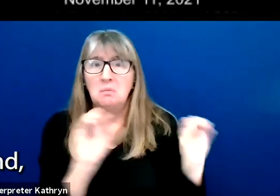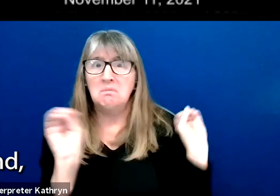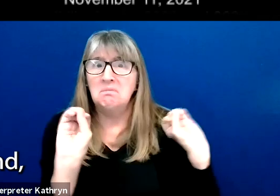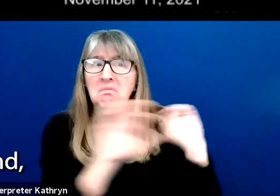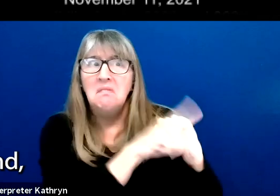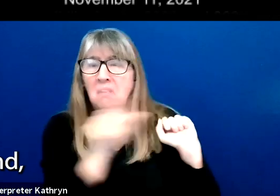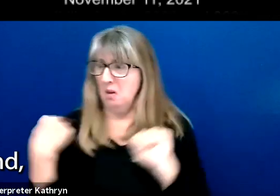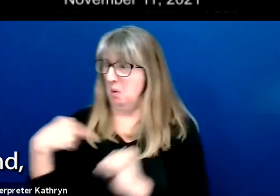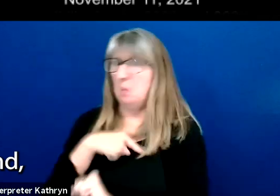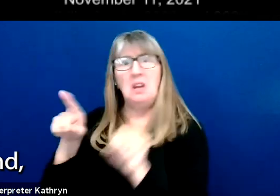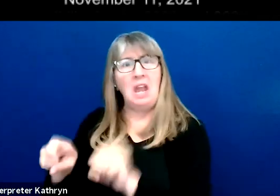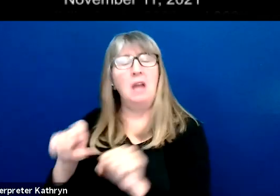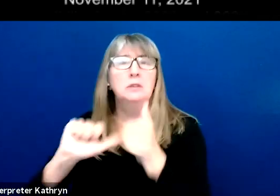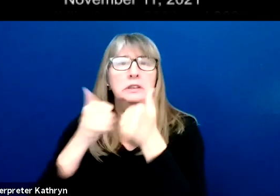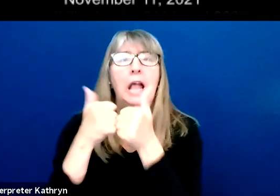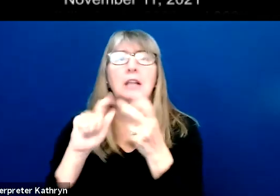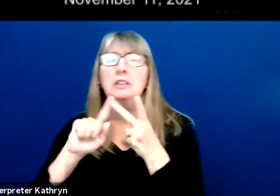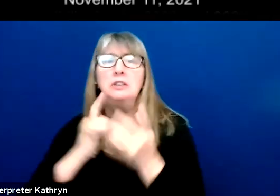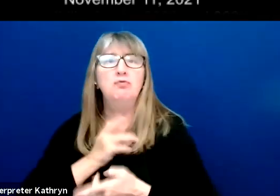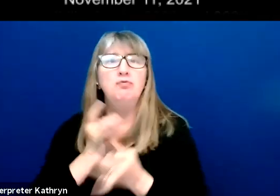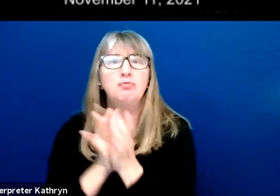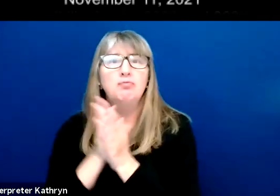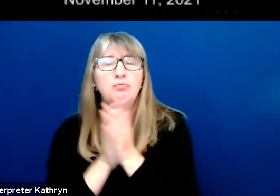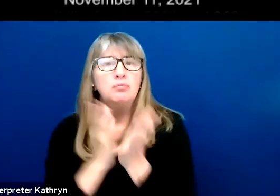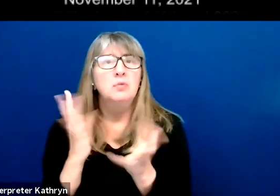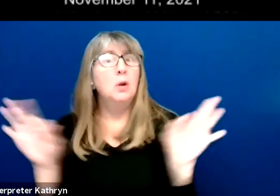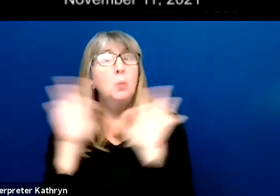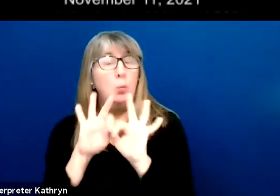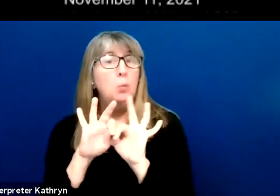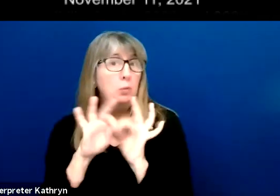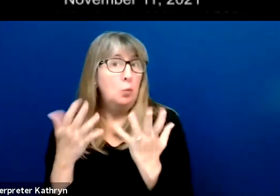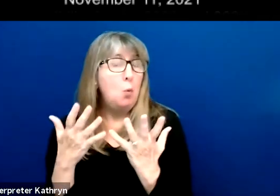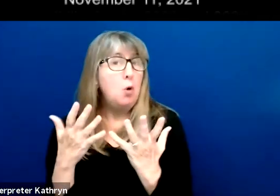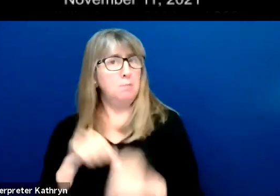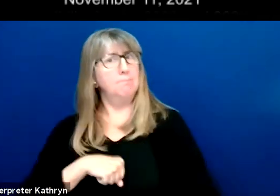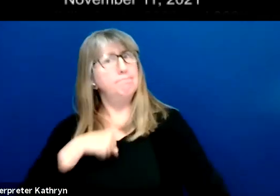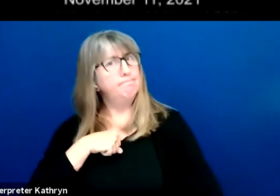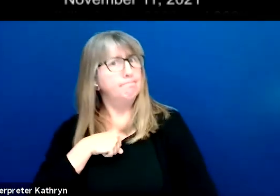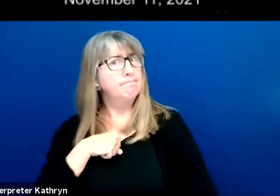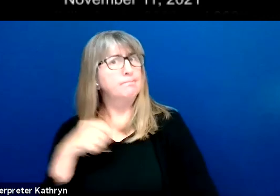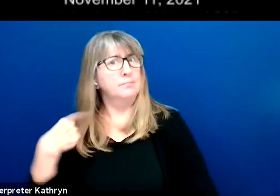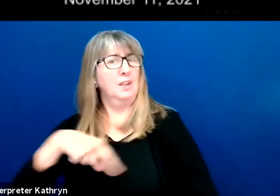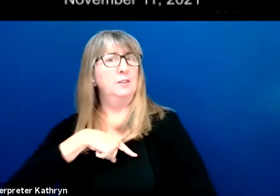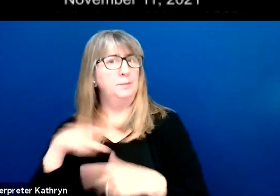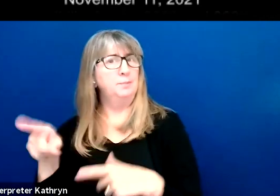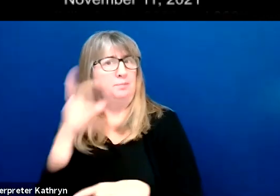that were challenging and interesting and worth taking pride in as blind